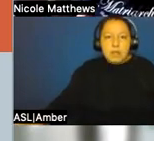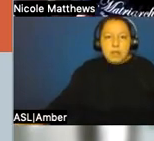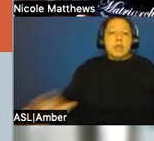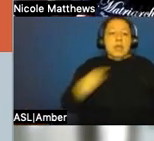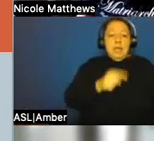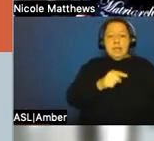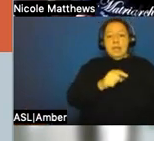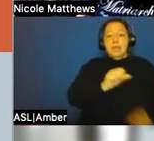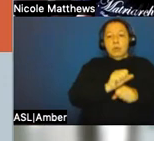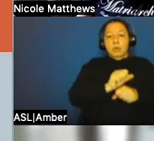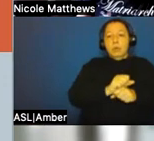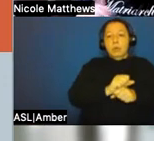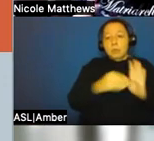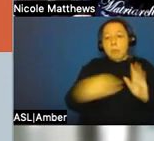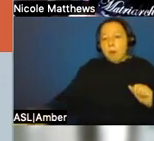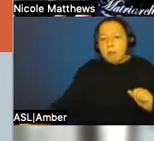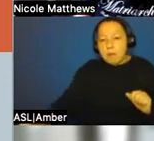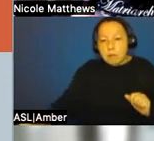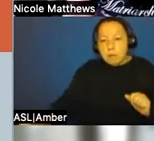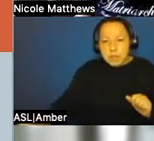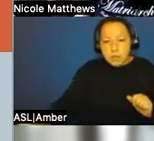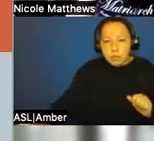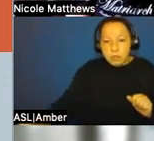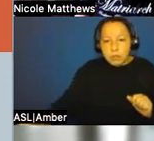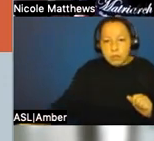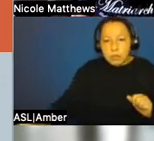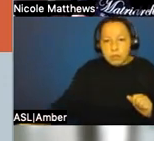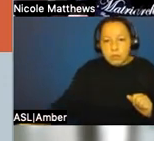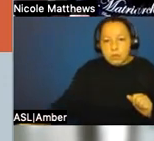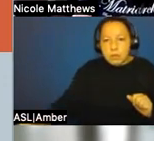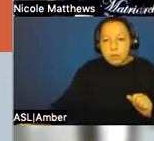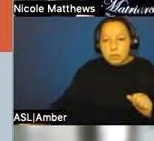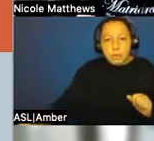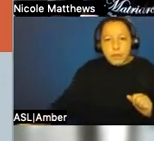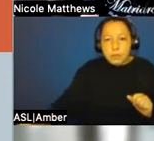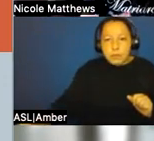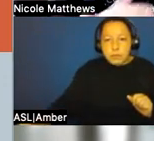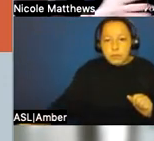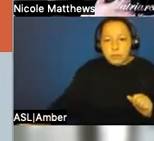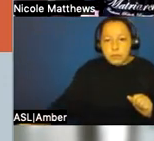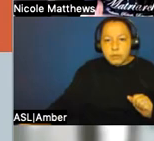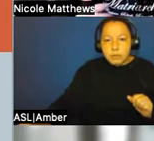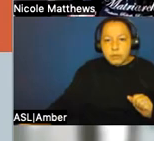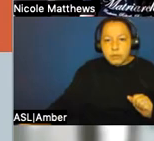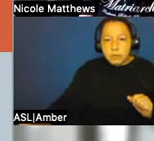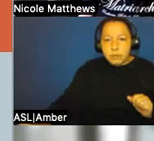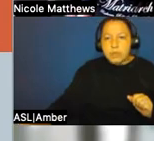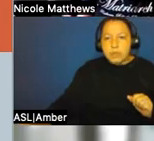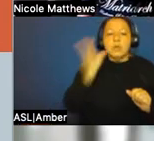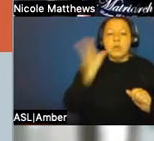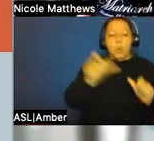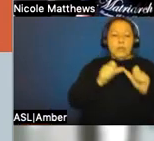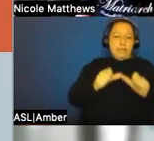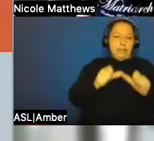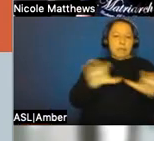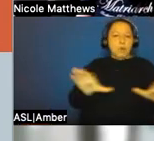right? You're just going to keep going and doing, you know, your treatment case plans, the case center, and you're just